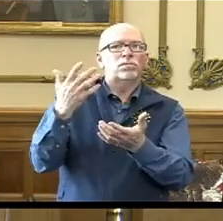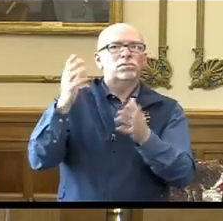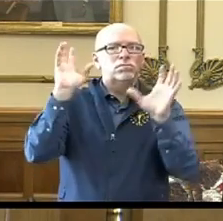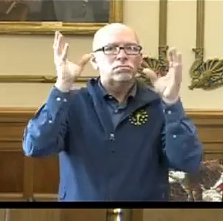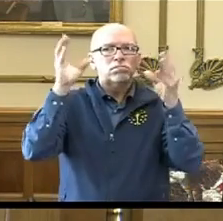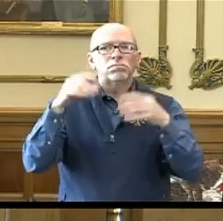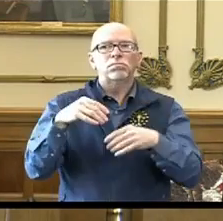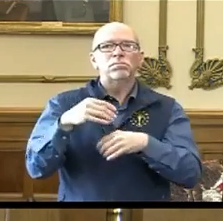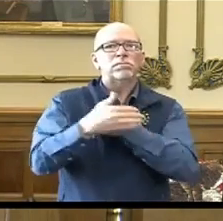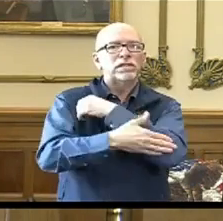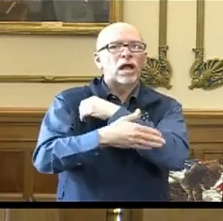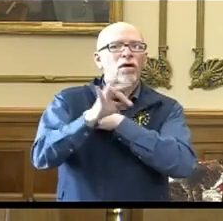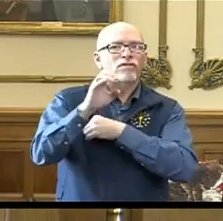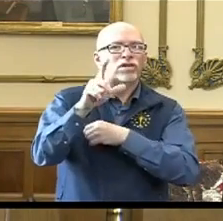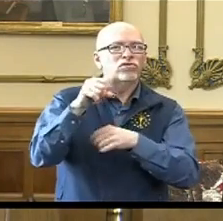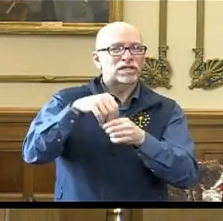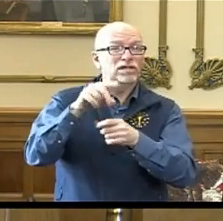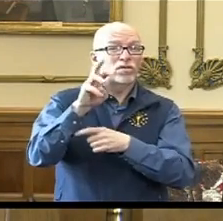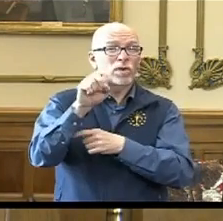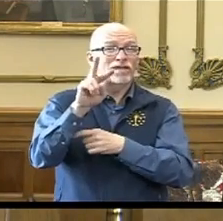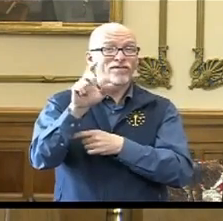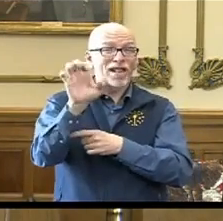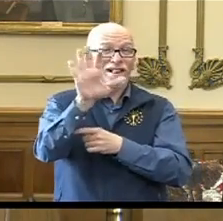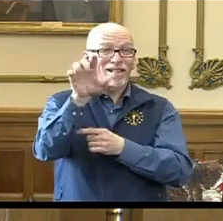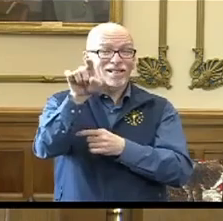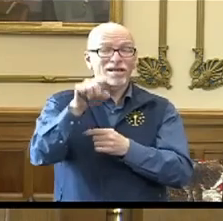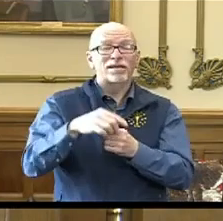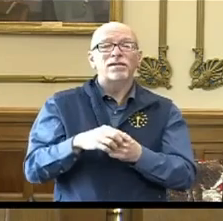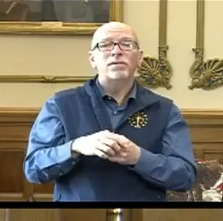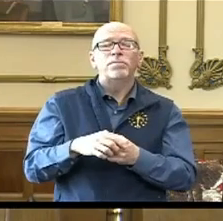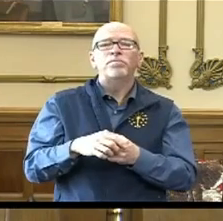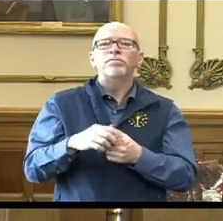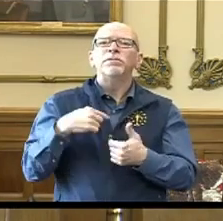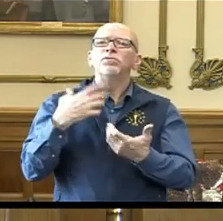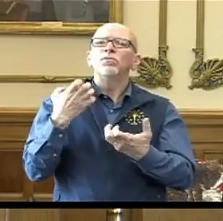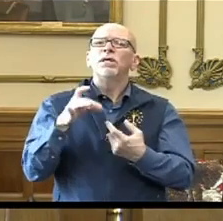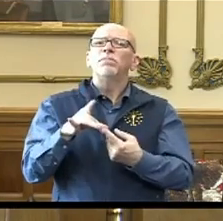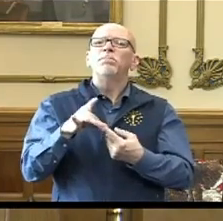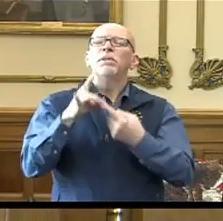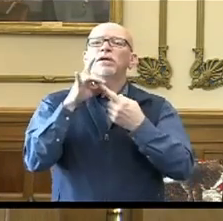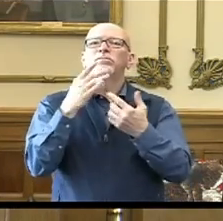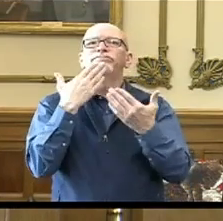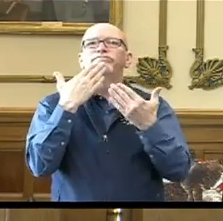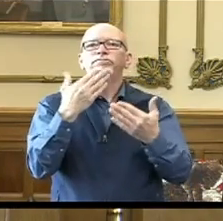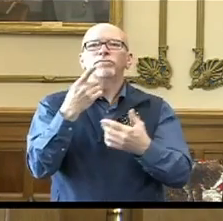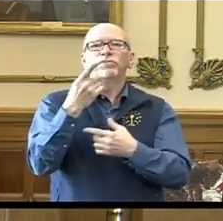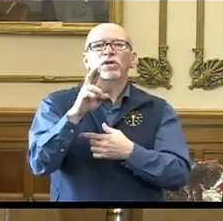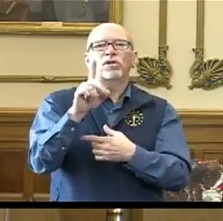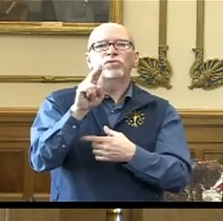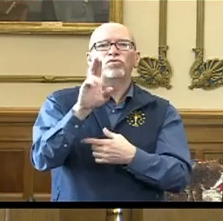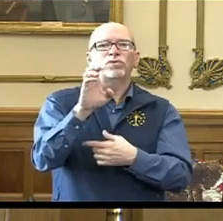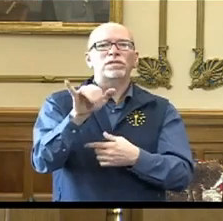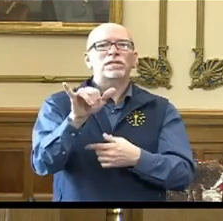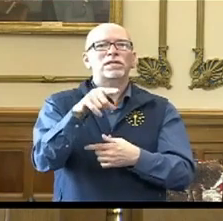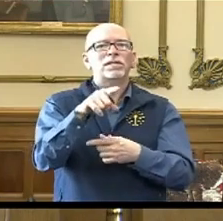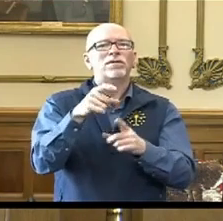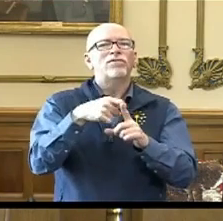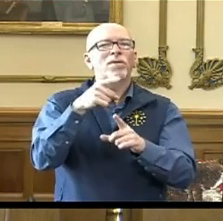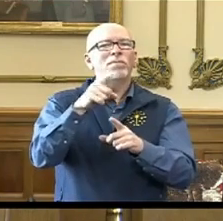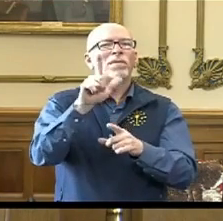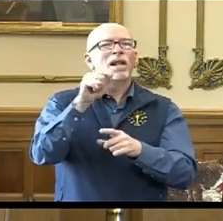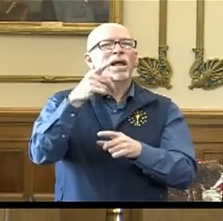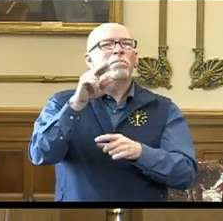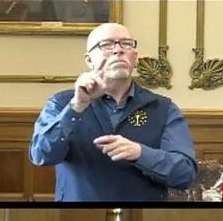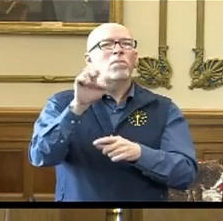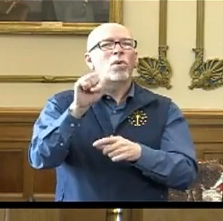EMS, county officials up in the Westville area. I just want to give a special shout out to Dr. Ducey, the LaPorte County Health